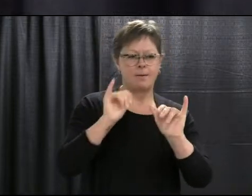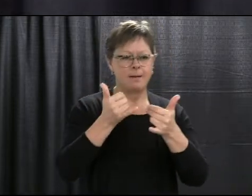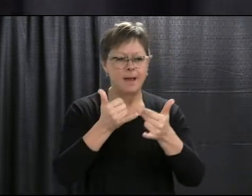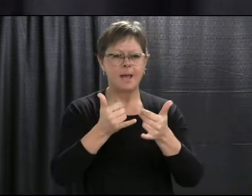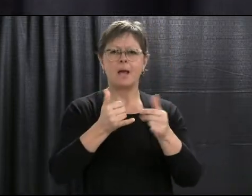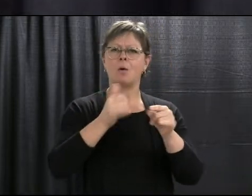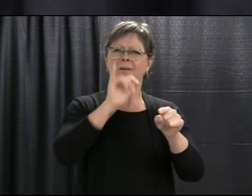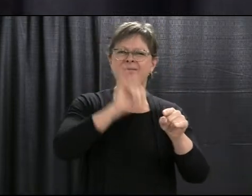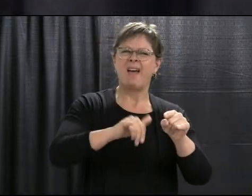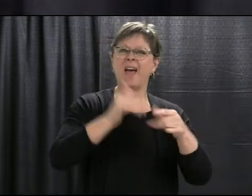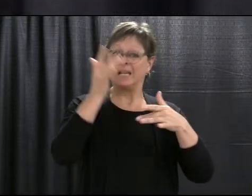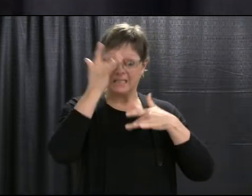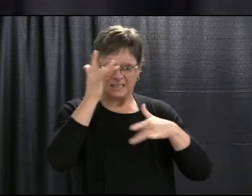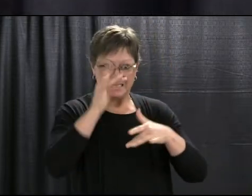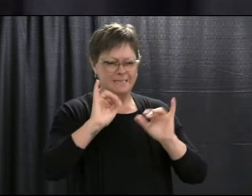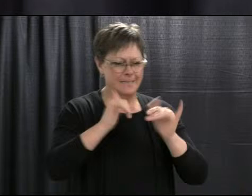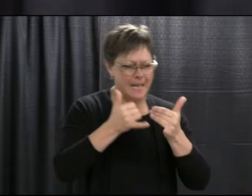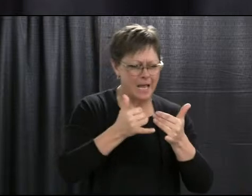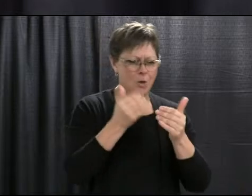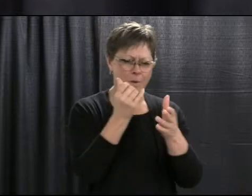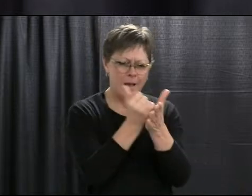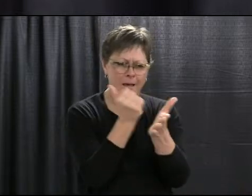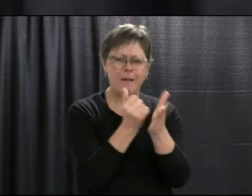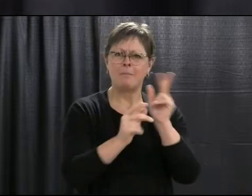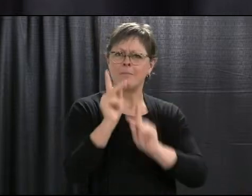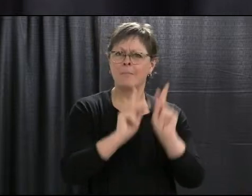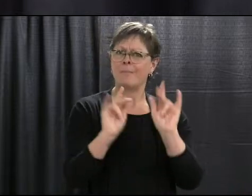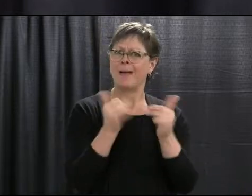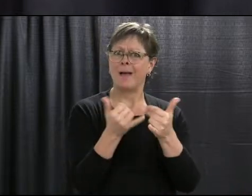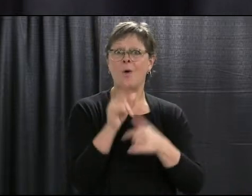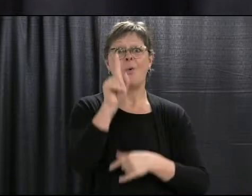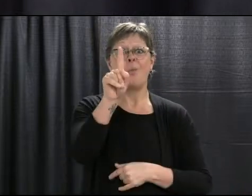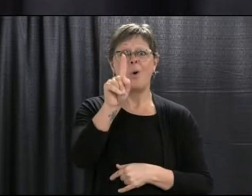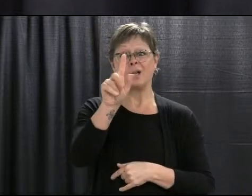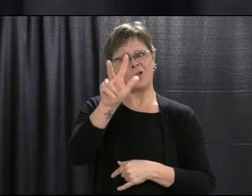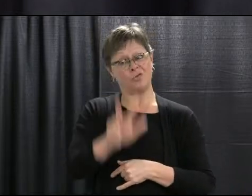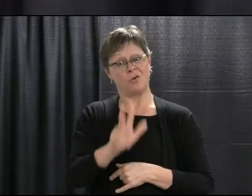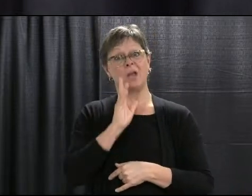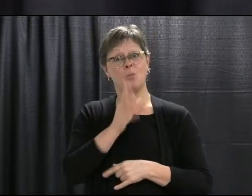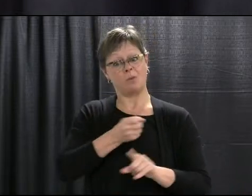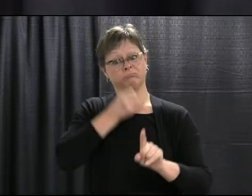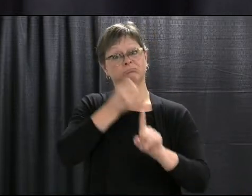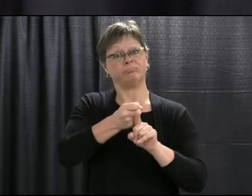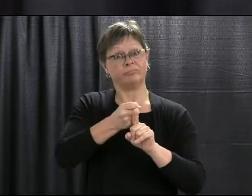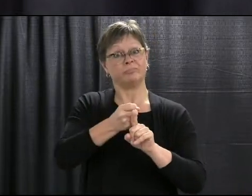this burden of disease that is upon us. After all, it's 1 in every 3 of us that's going to be affected.